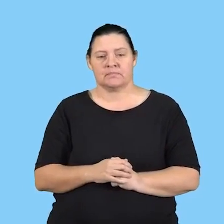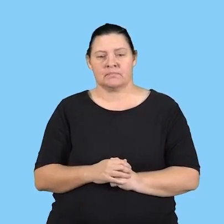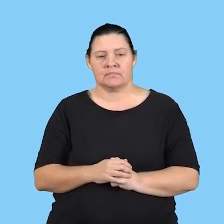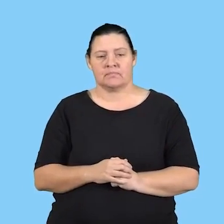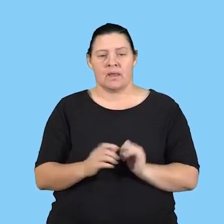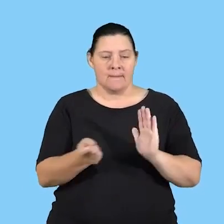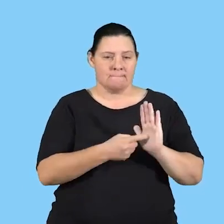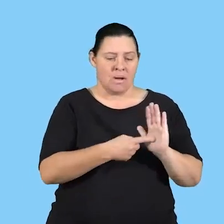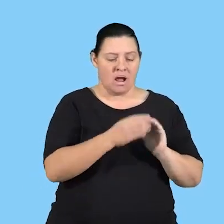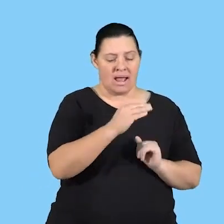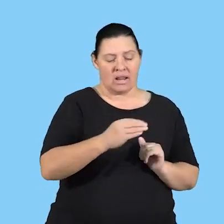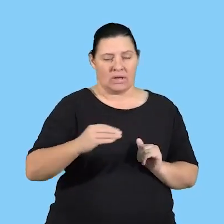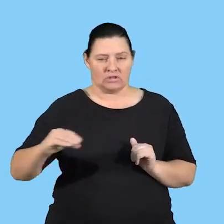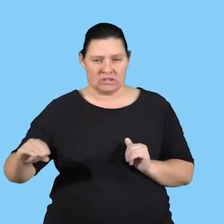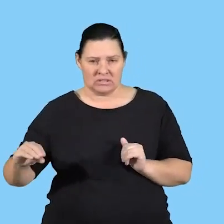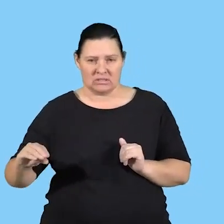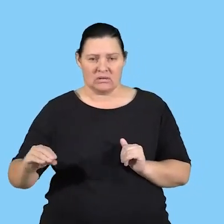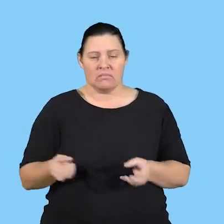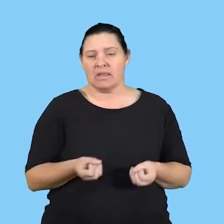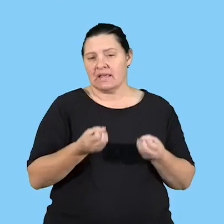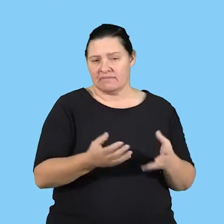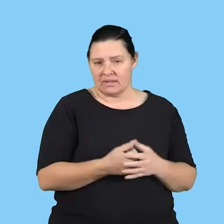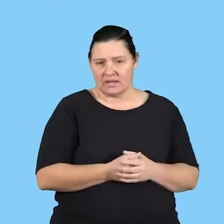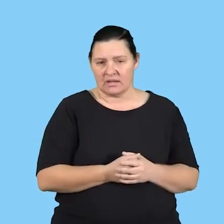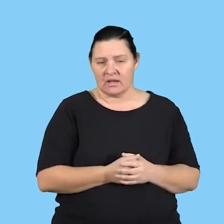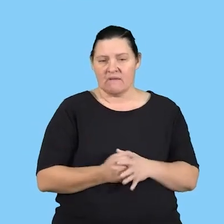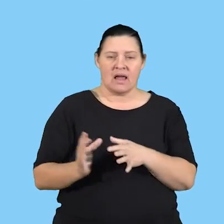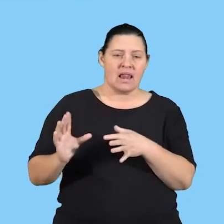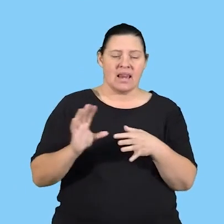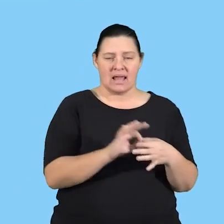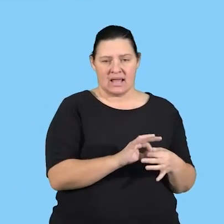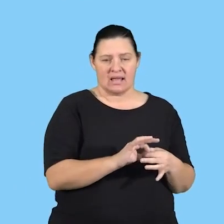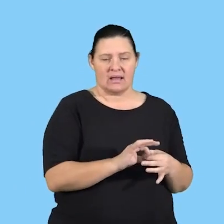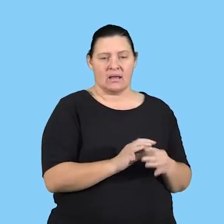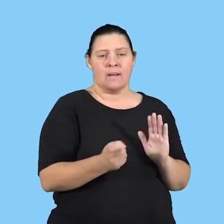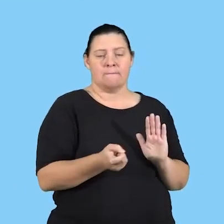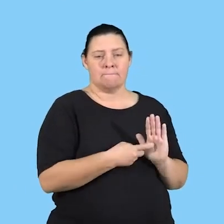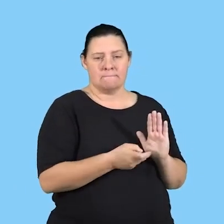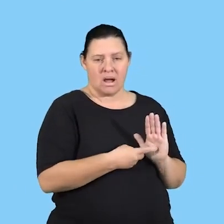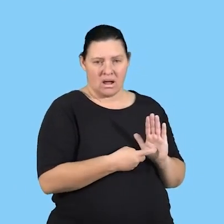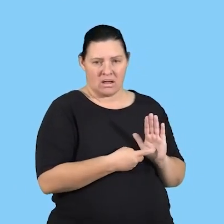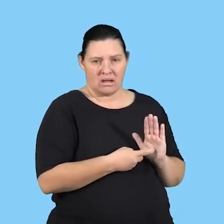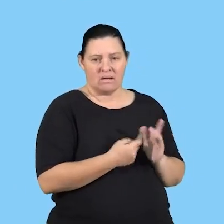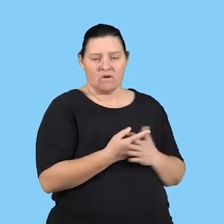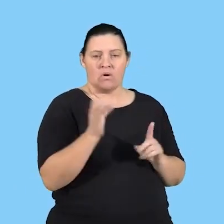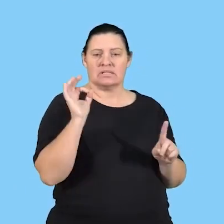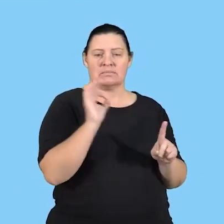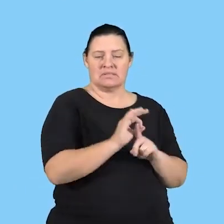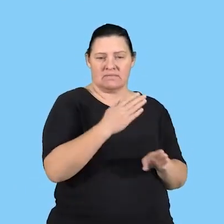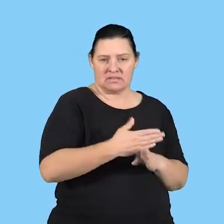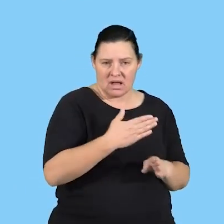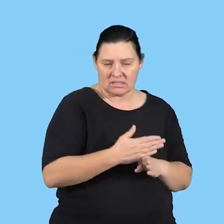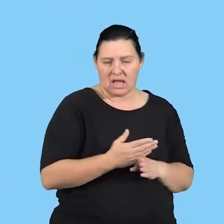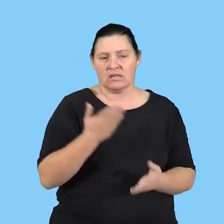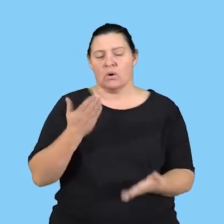The mark allocations are given there. There is a link between the mark for a particular task